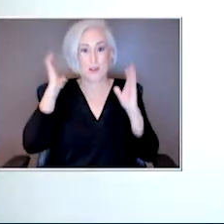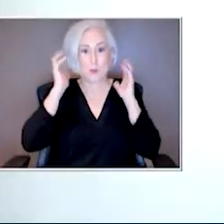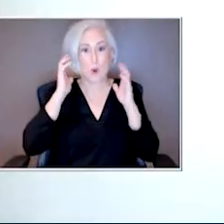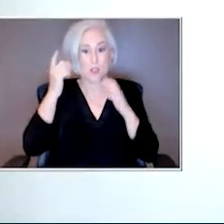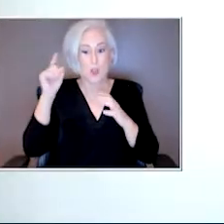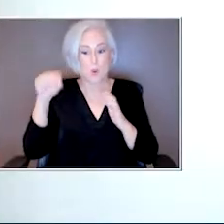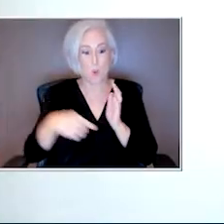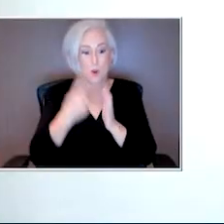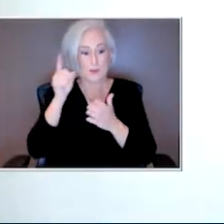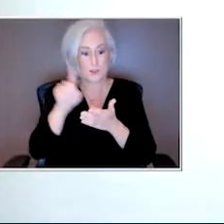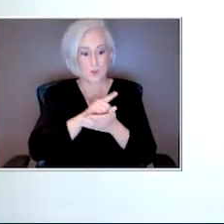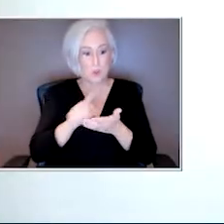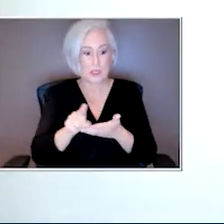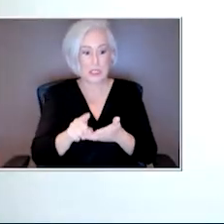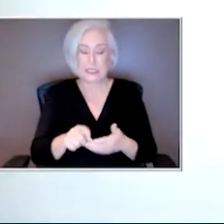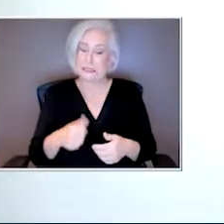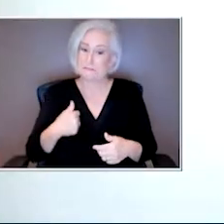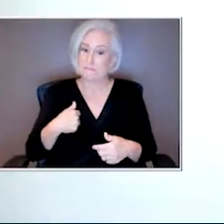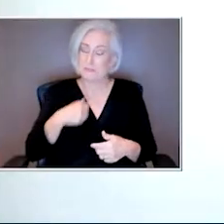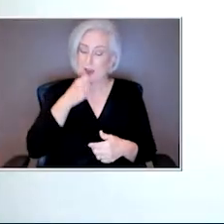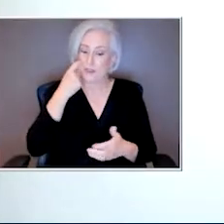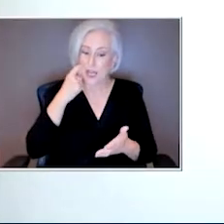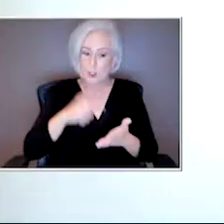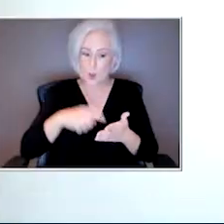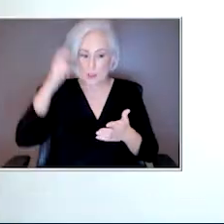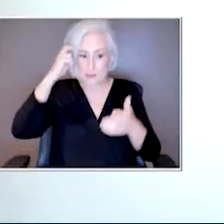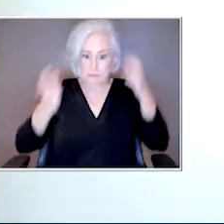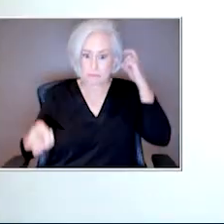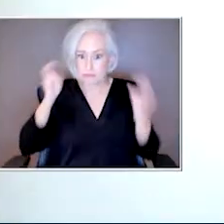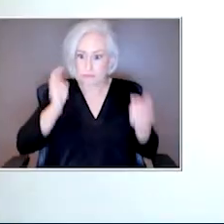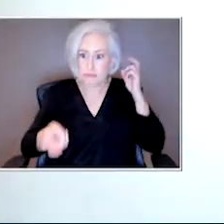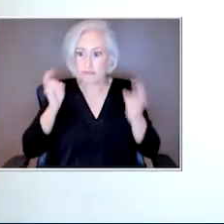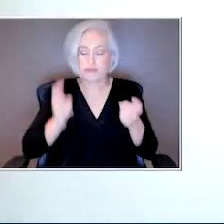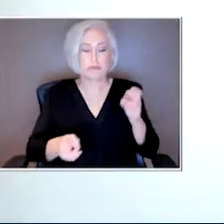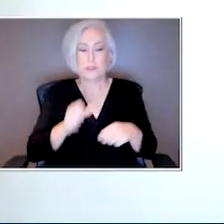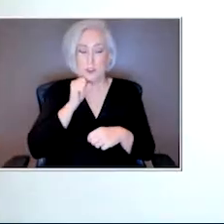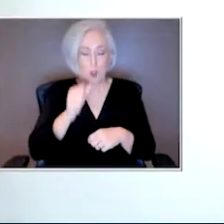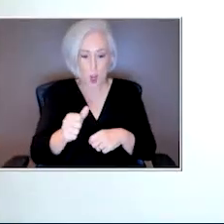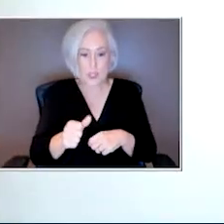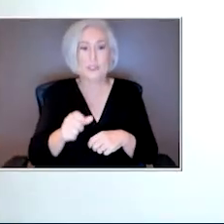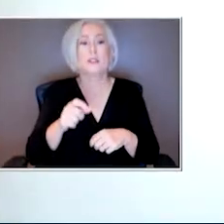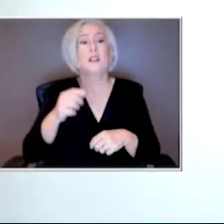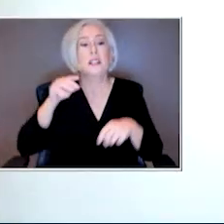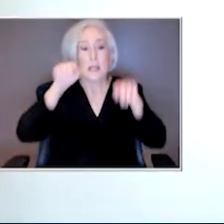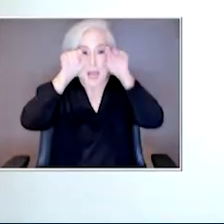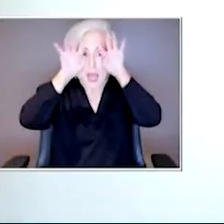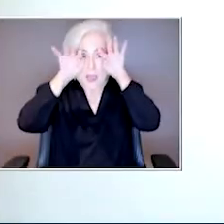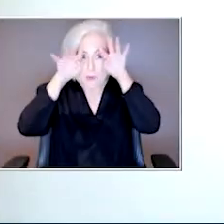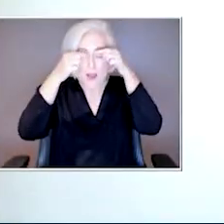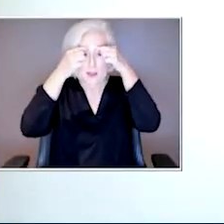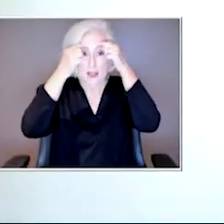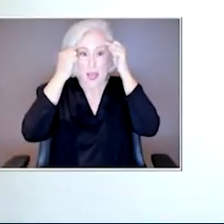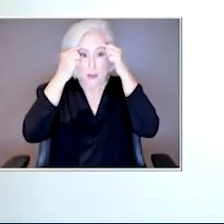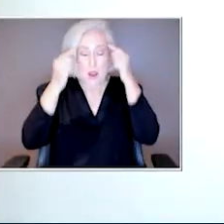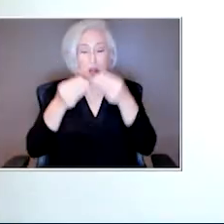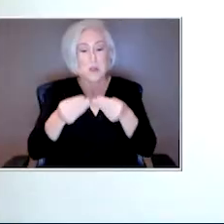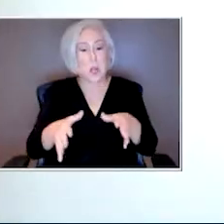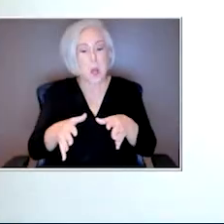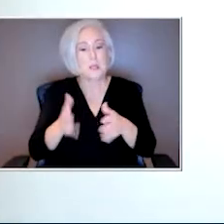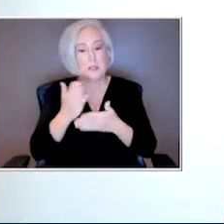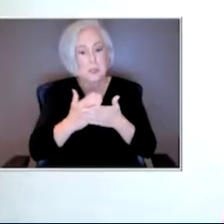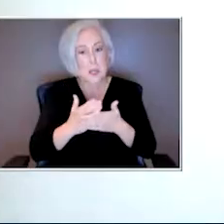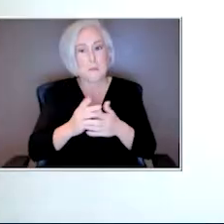personally haven't noticed any hair on my head that I've lost. I've definitely lost some of my eyelashes and eyebrows, but I've been really